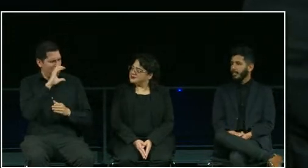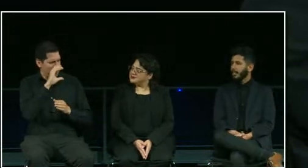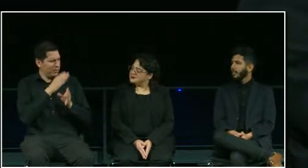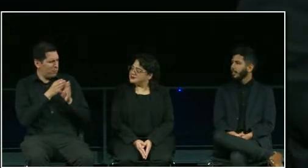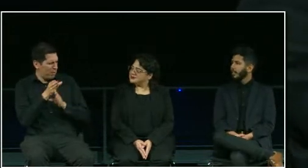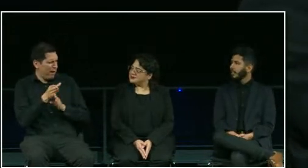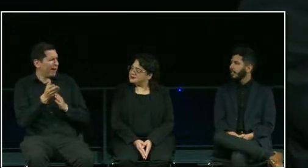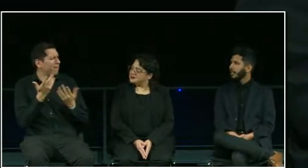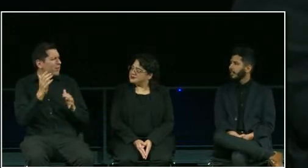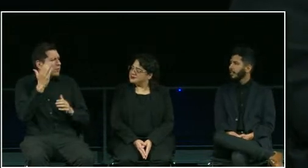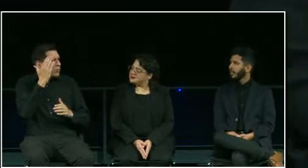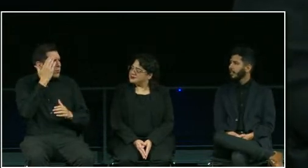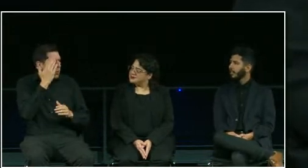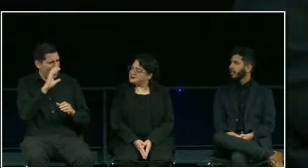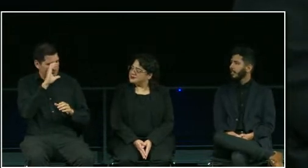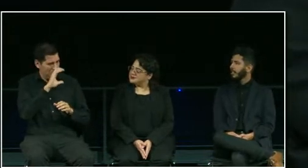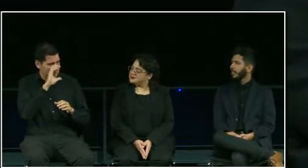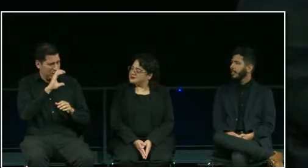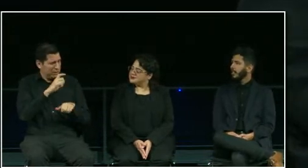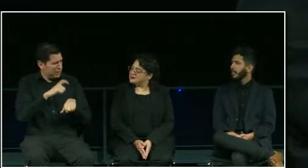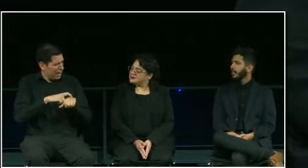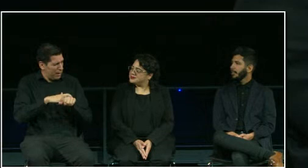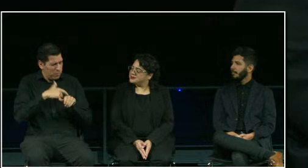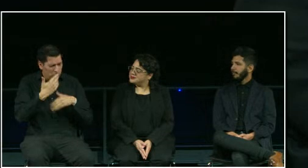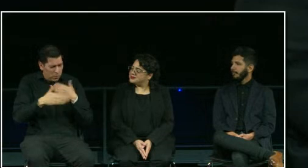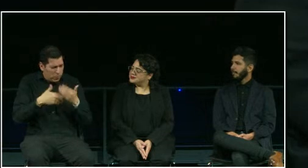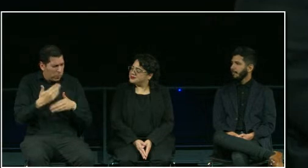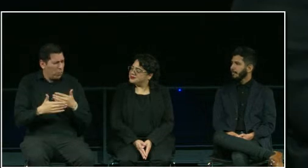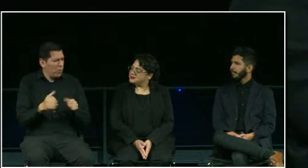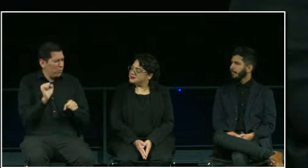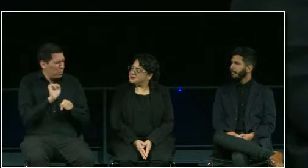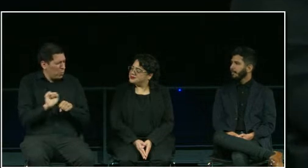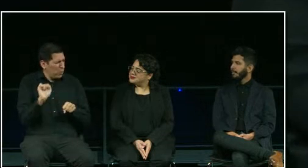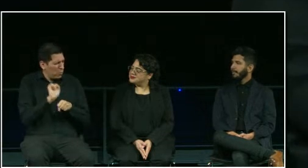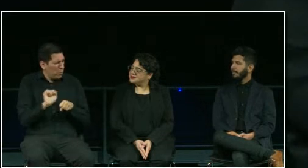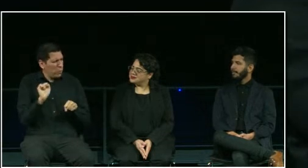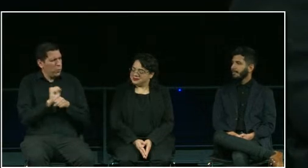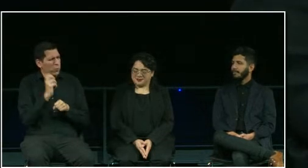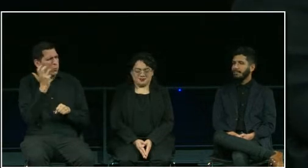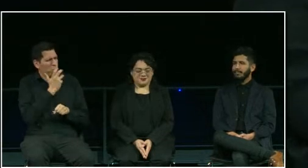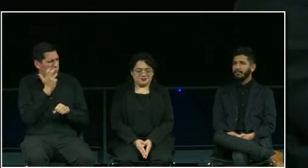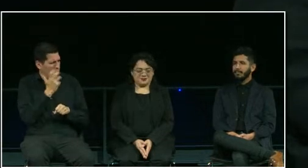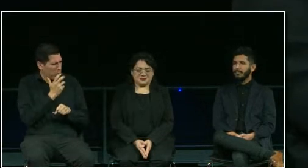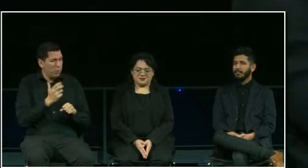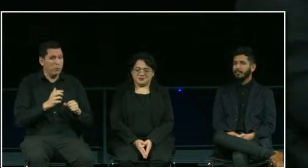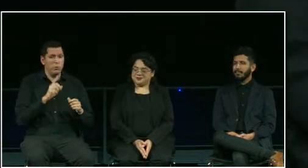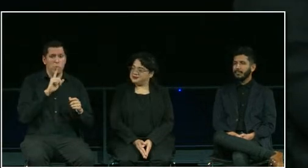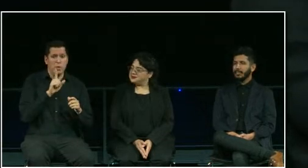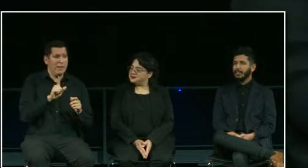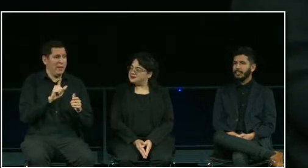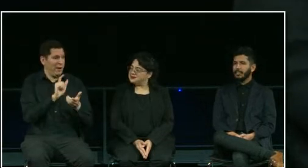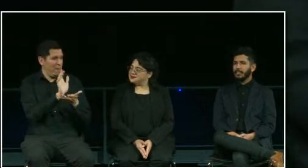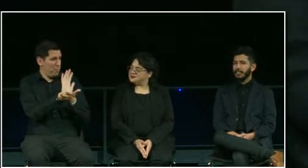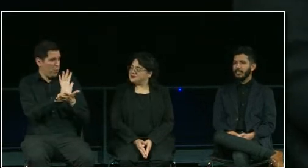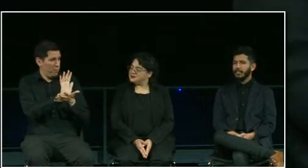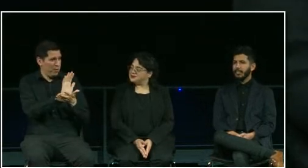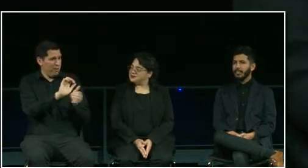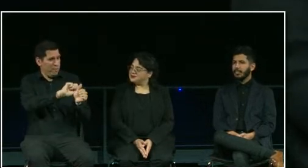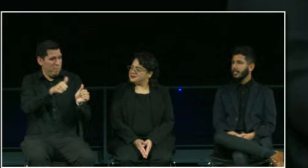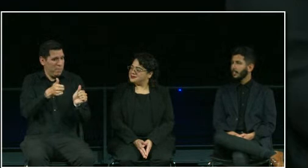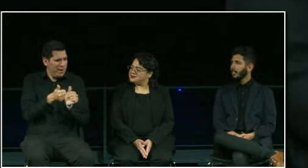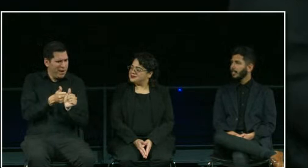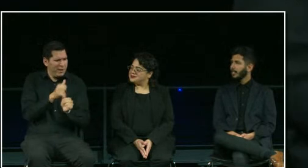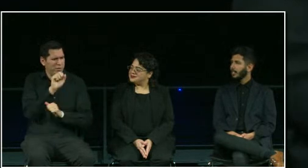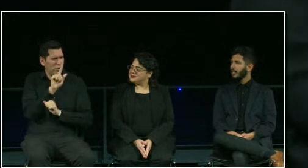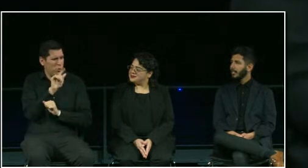for a fact the animation takes a long time, so a big labor of love. And so a film with a whole studio behind it, it's